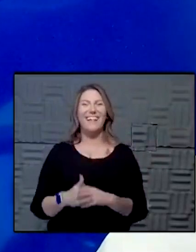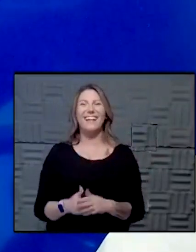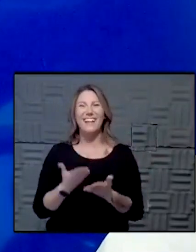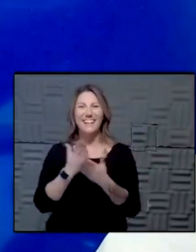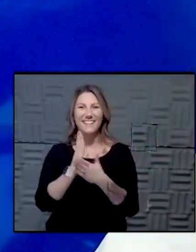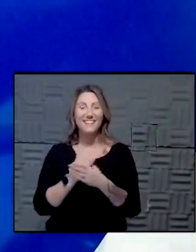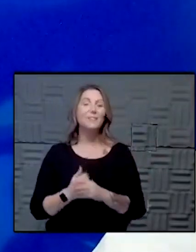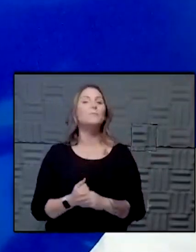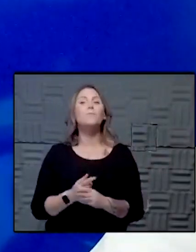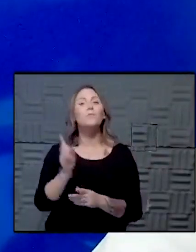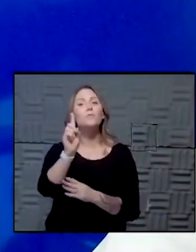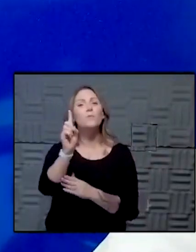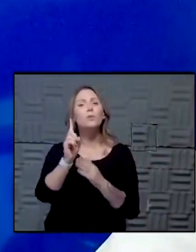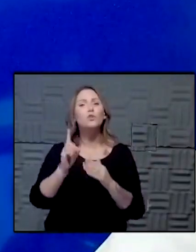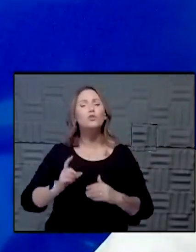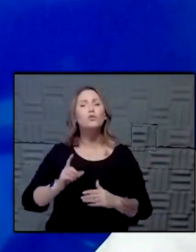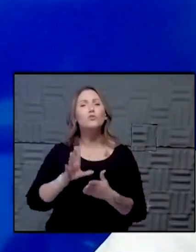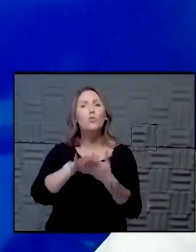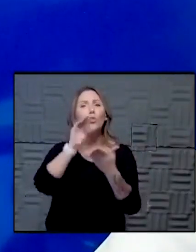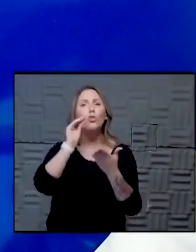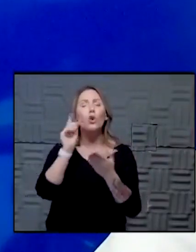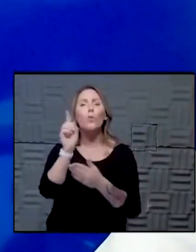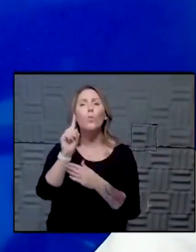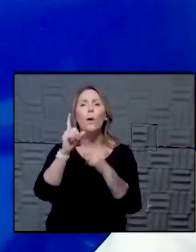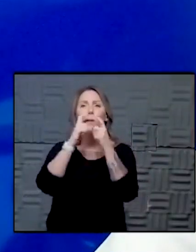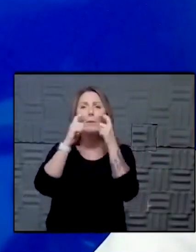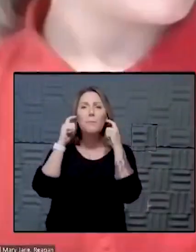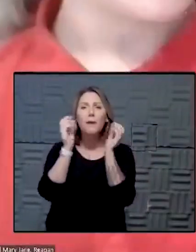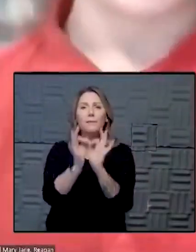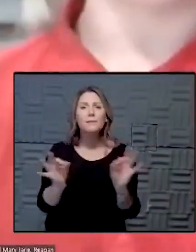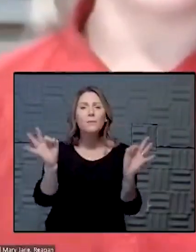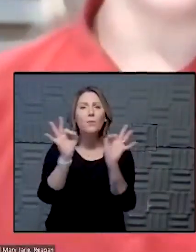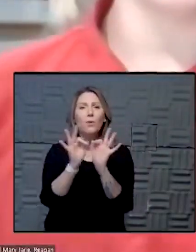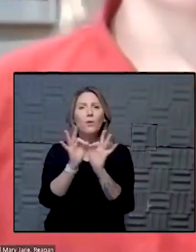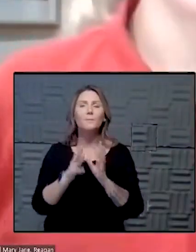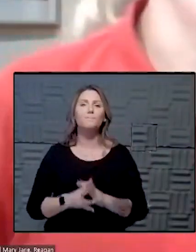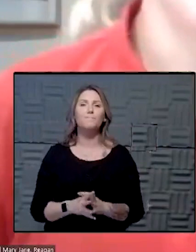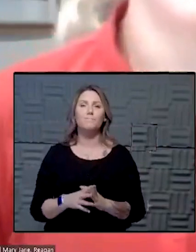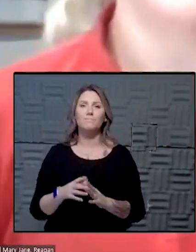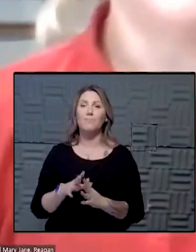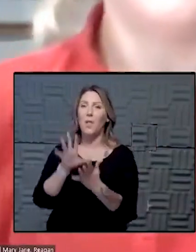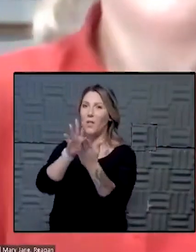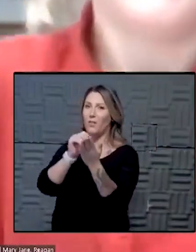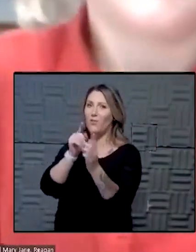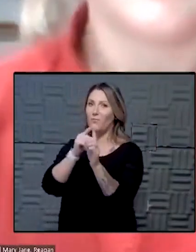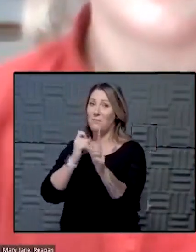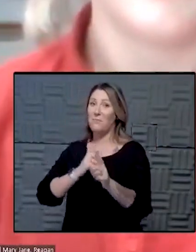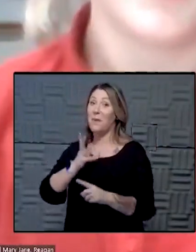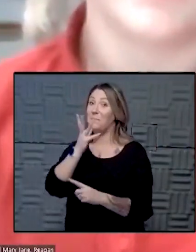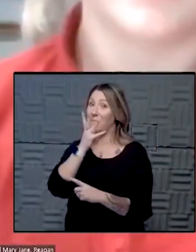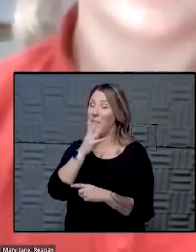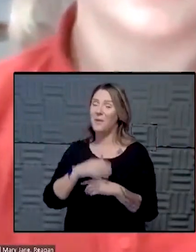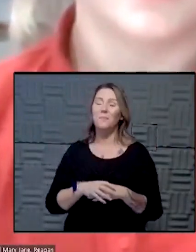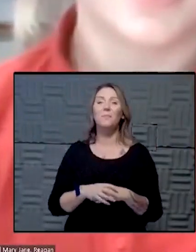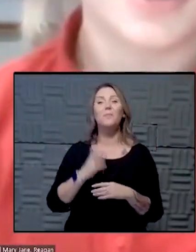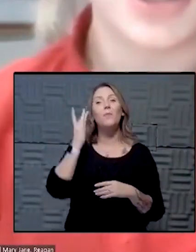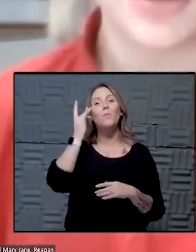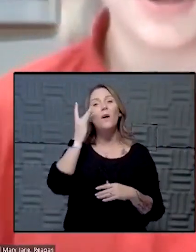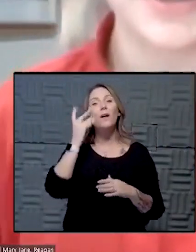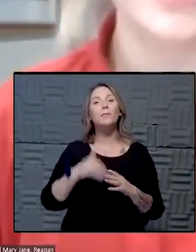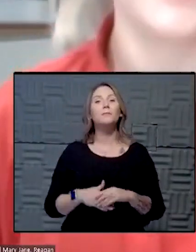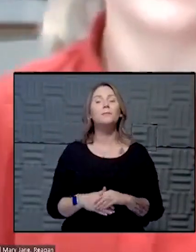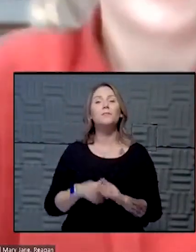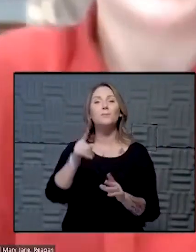right. So where did you all learn that masking is important? I learned it from my mom Uh, because